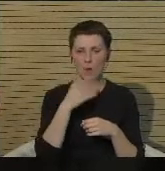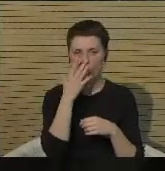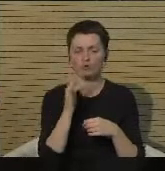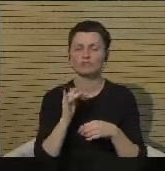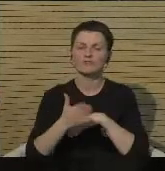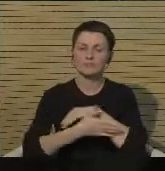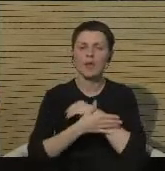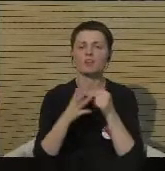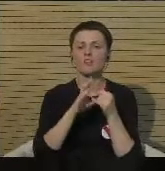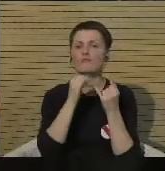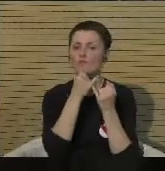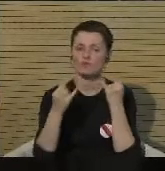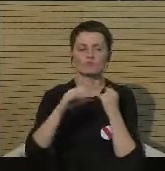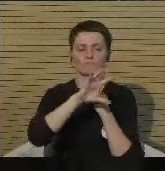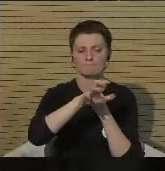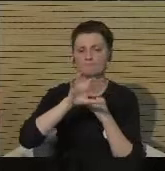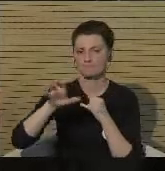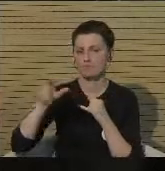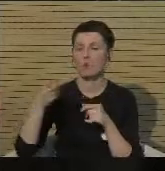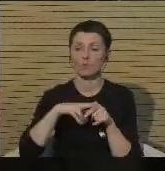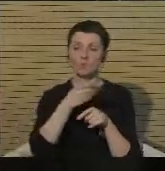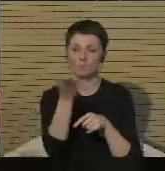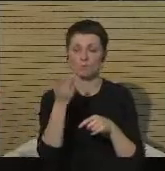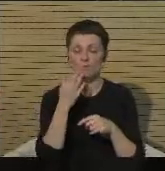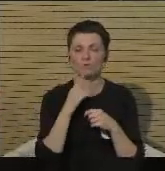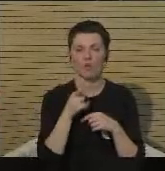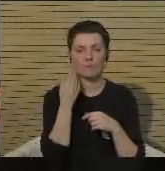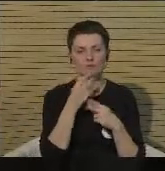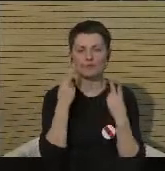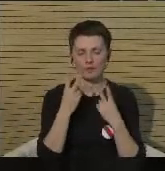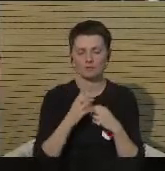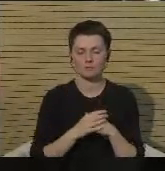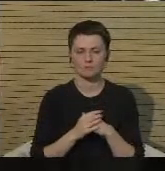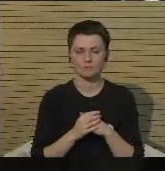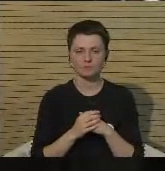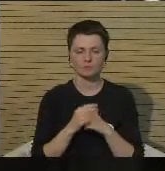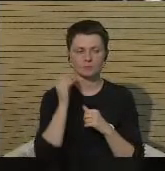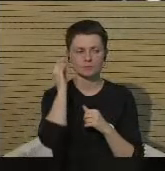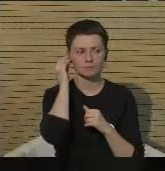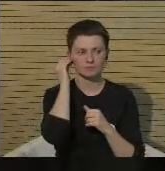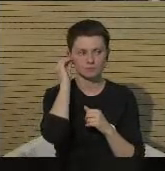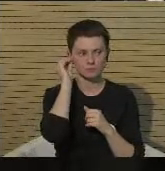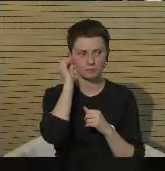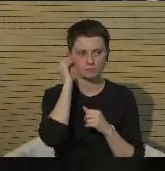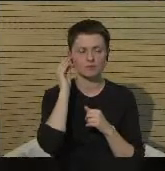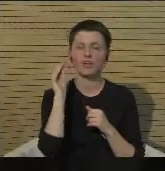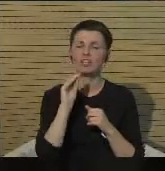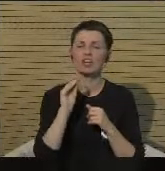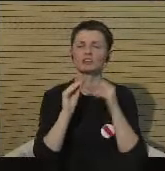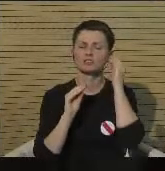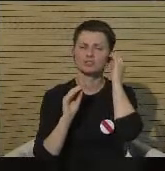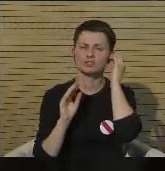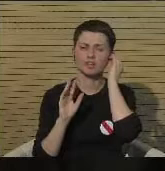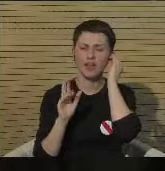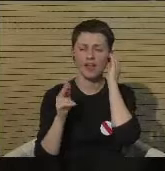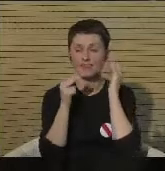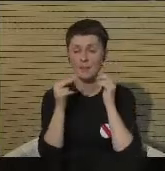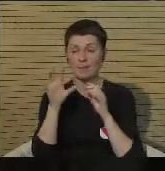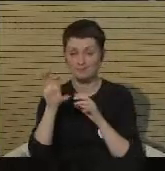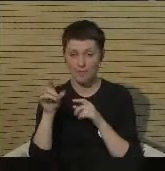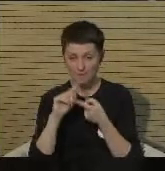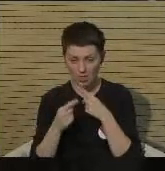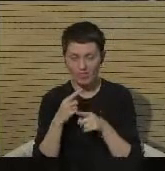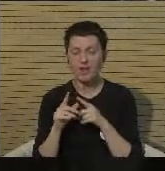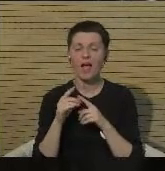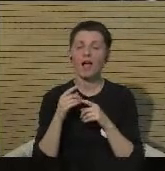they will spread this news, spread this message, and tell everyone about this dimension that you